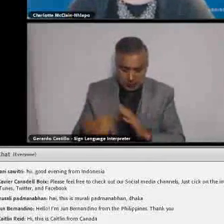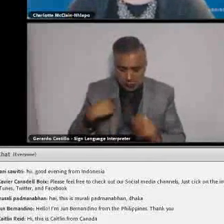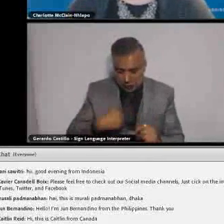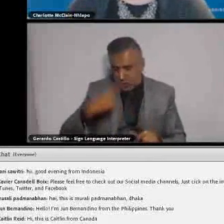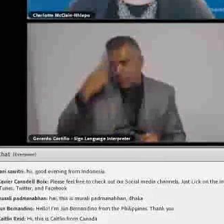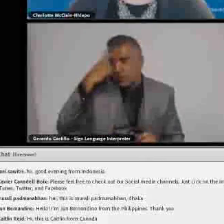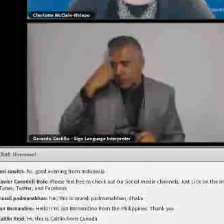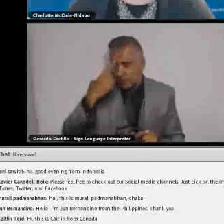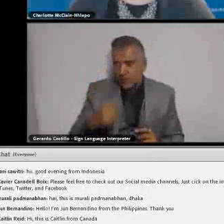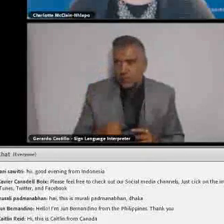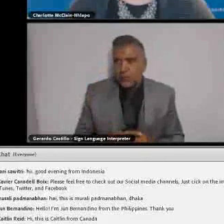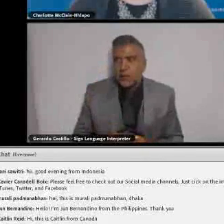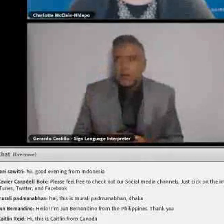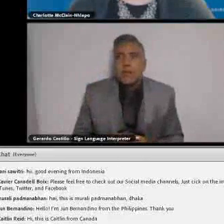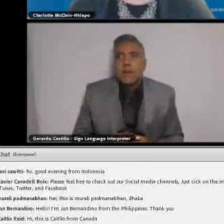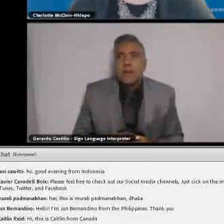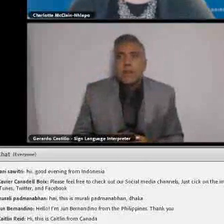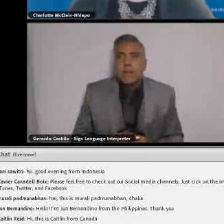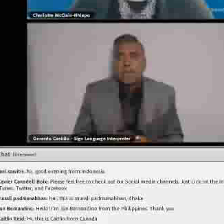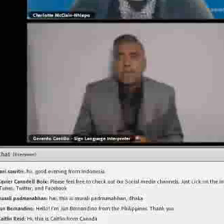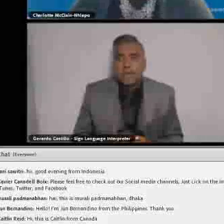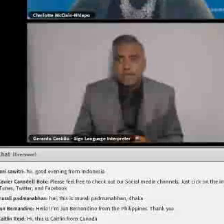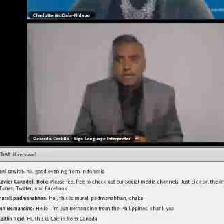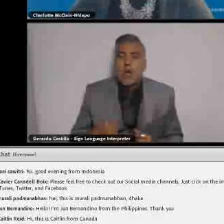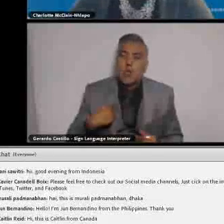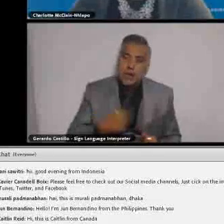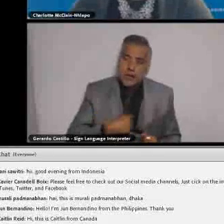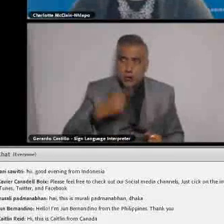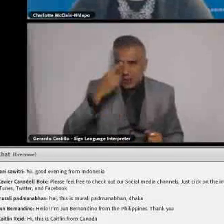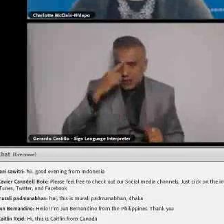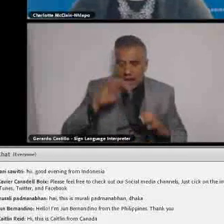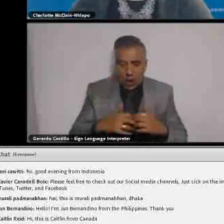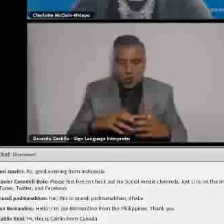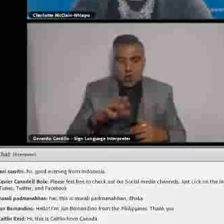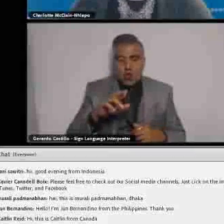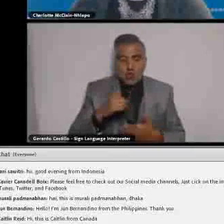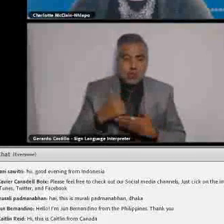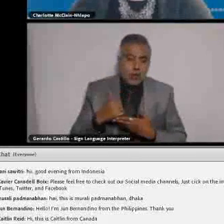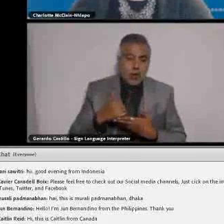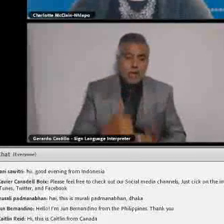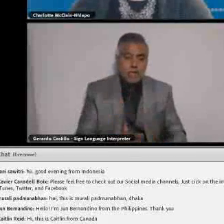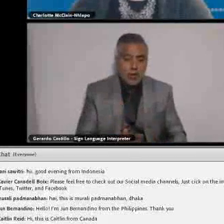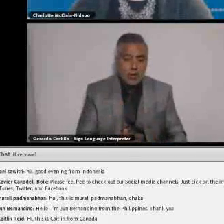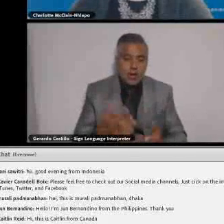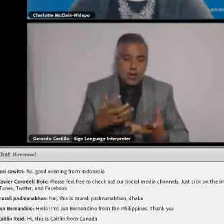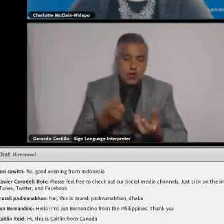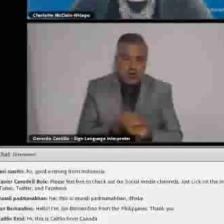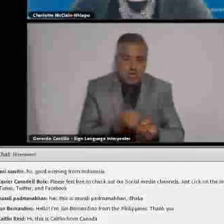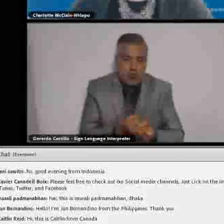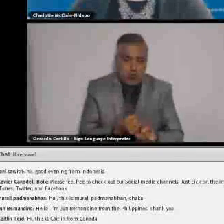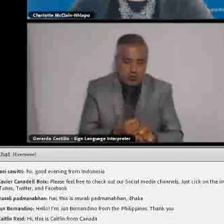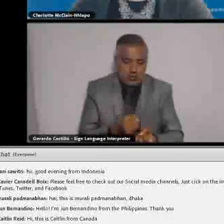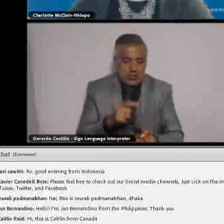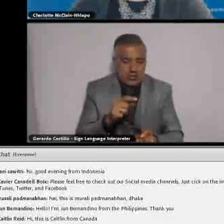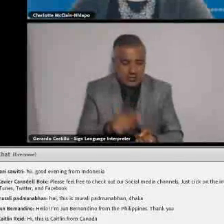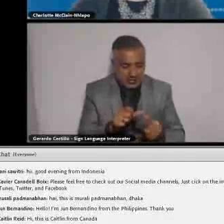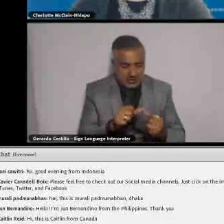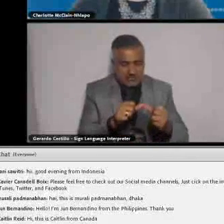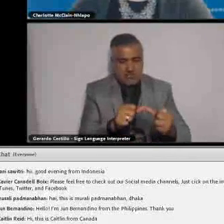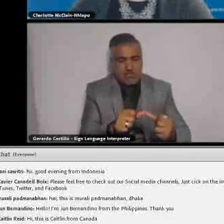of, and we need to think about how recovery efforts can reinforce these pre-existing inequities and